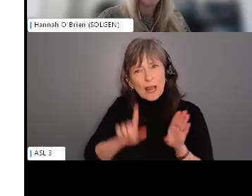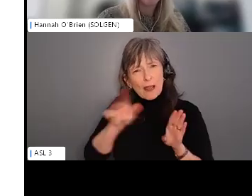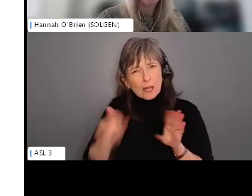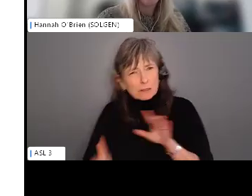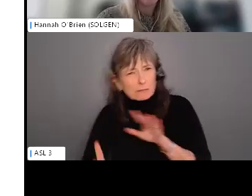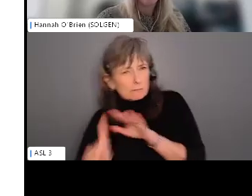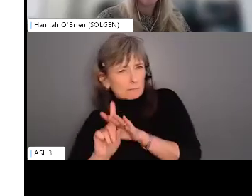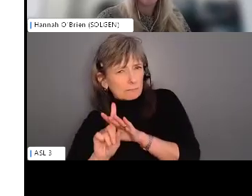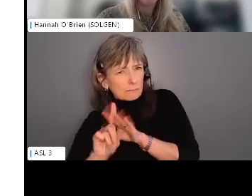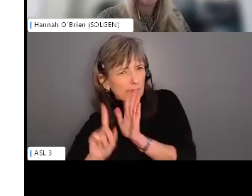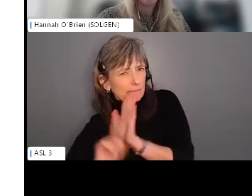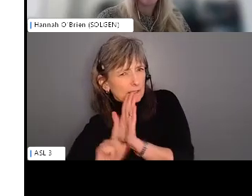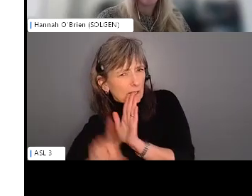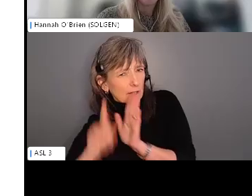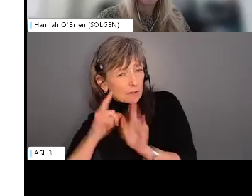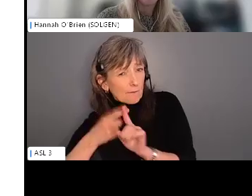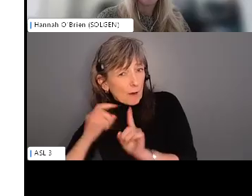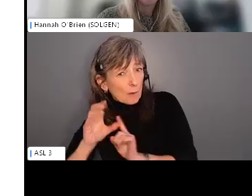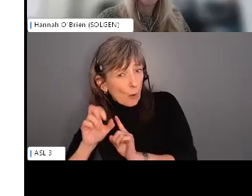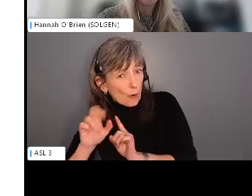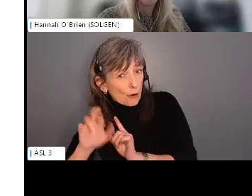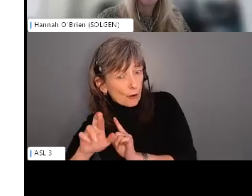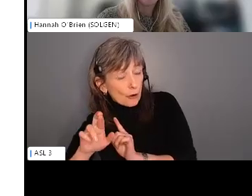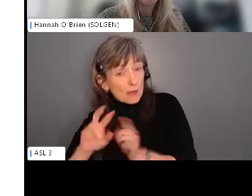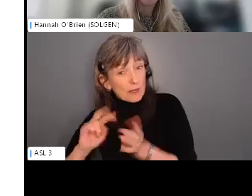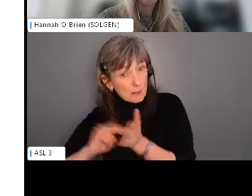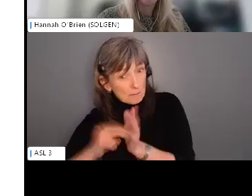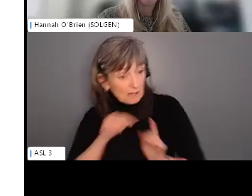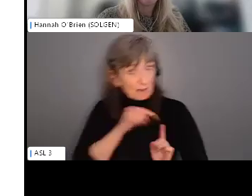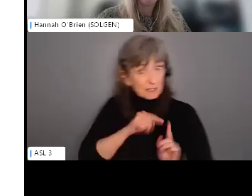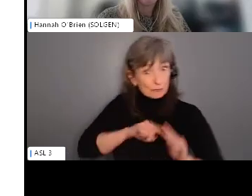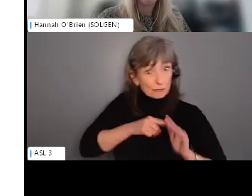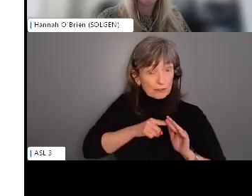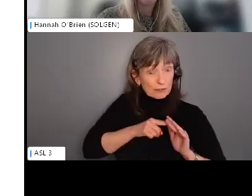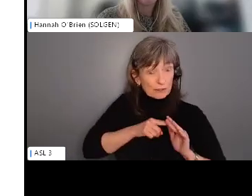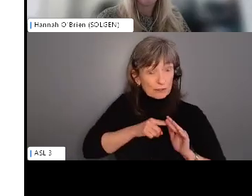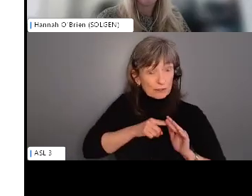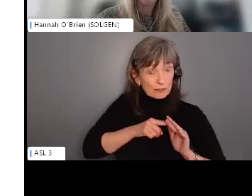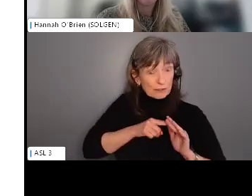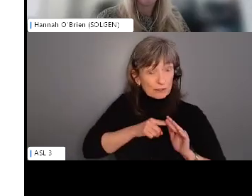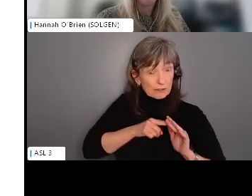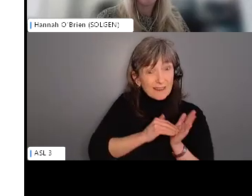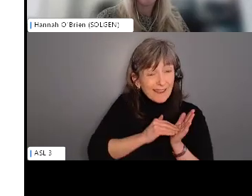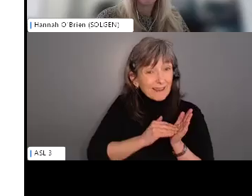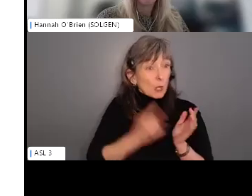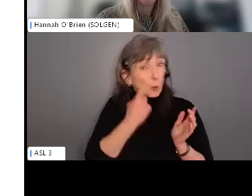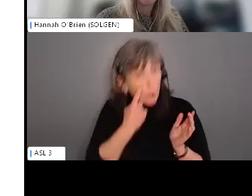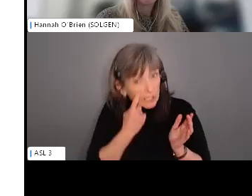information provided. We do not gather additional information or speak to witnesses or the